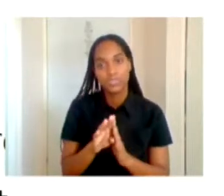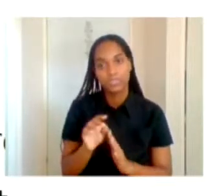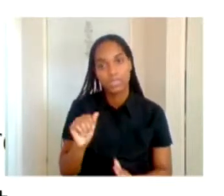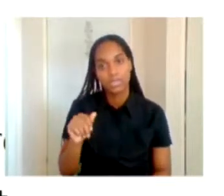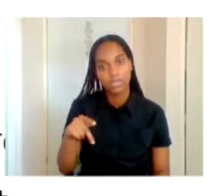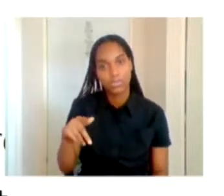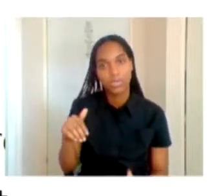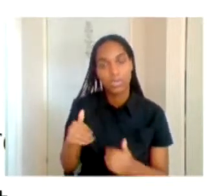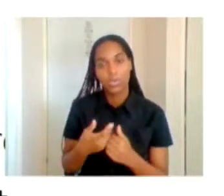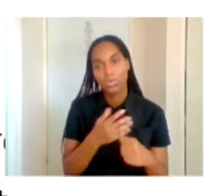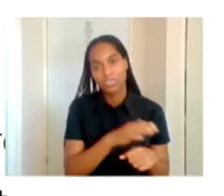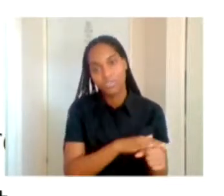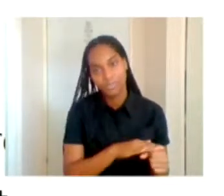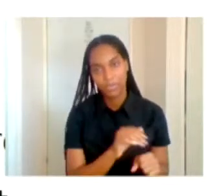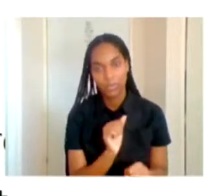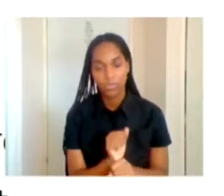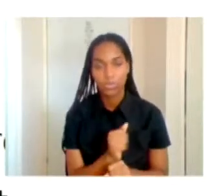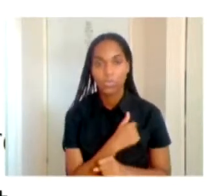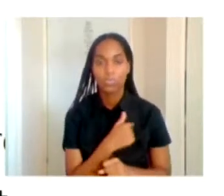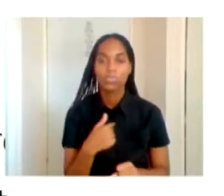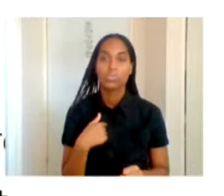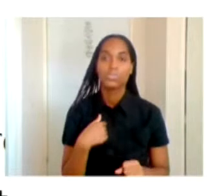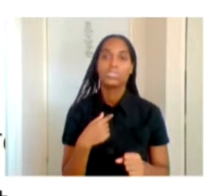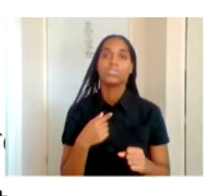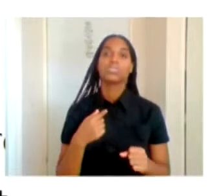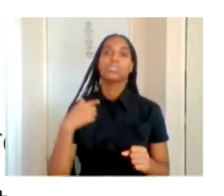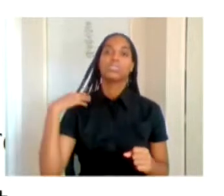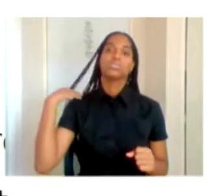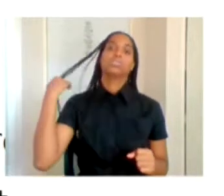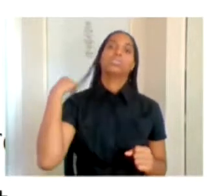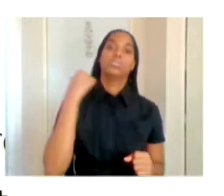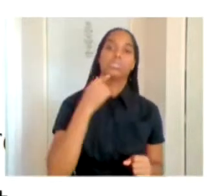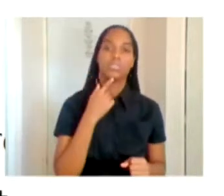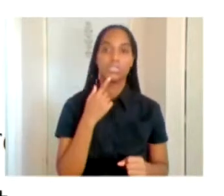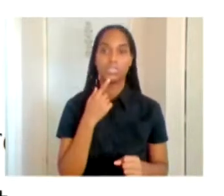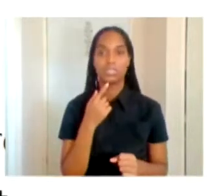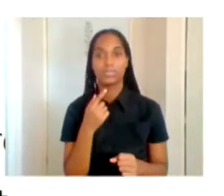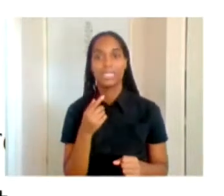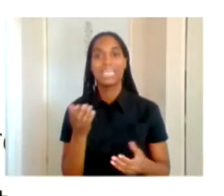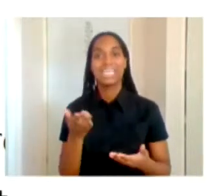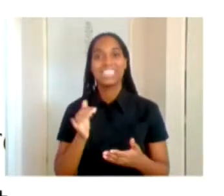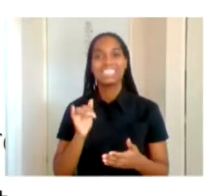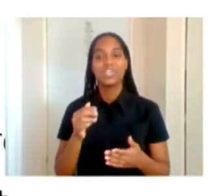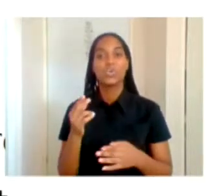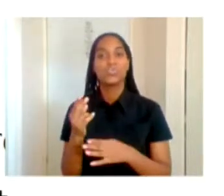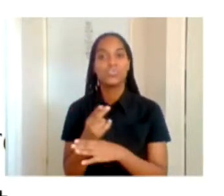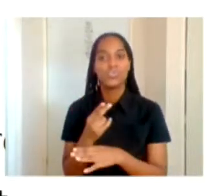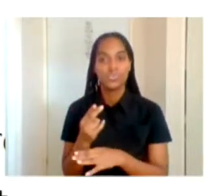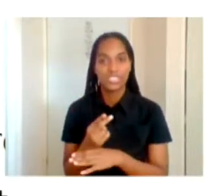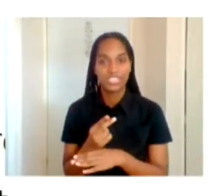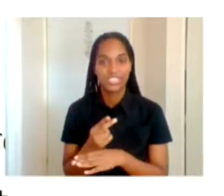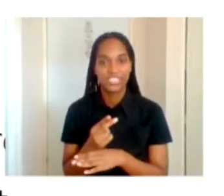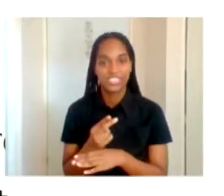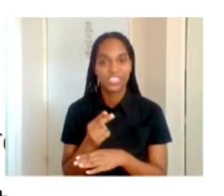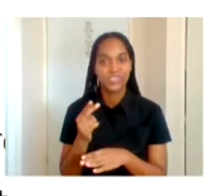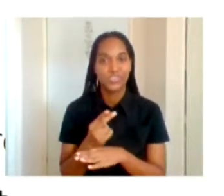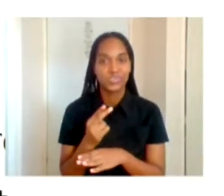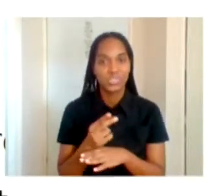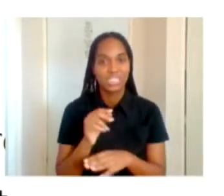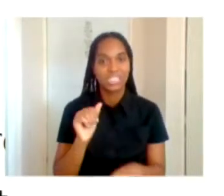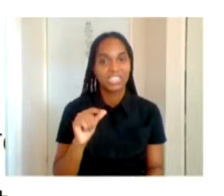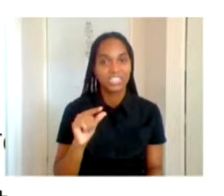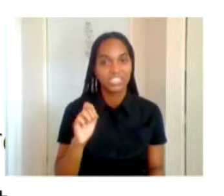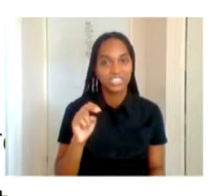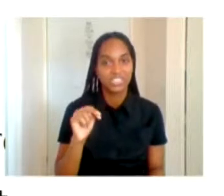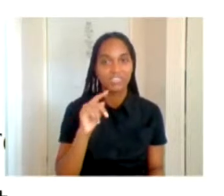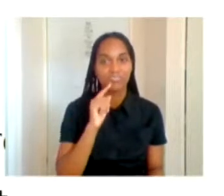environment works, and we describe it in terms of here's the user agent. And user agent is a very specific term